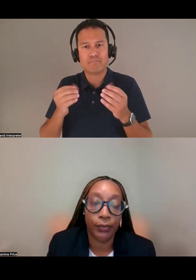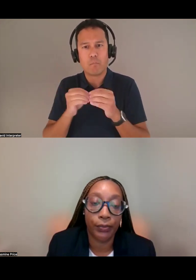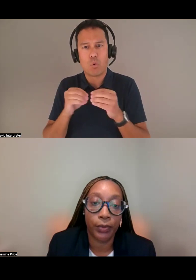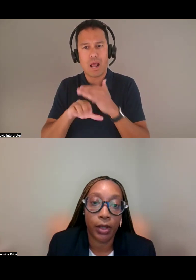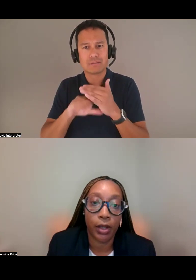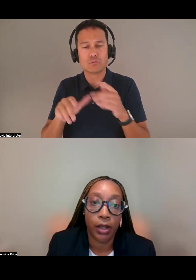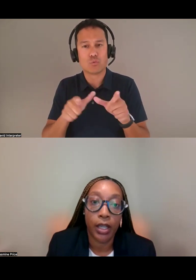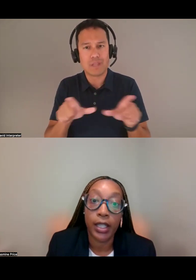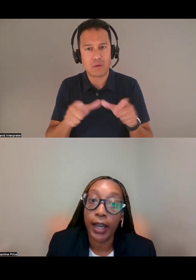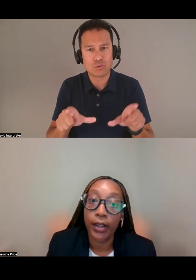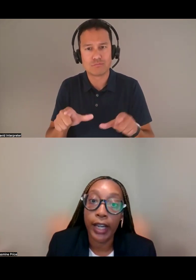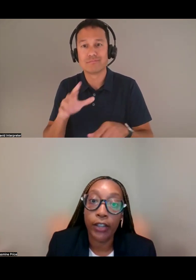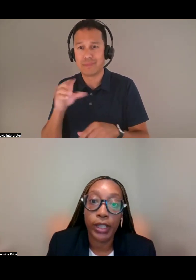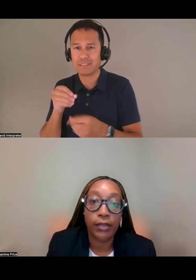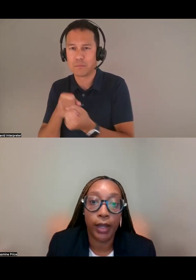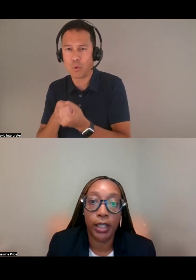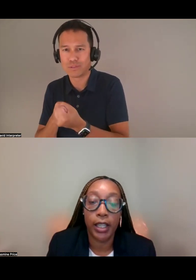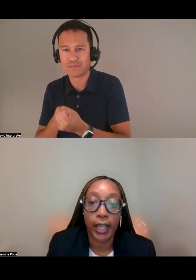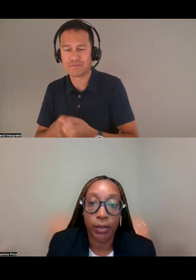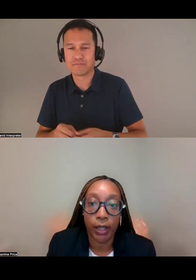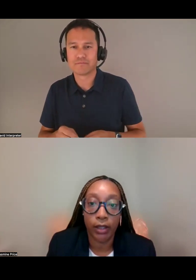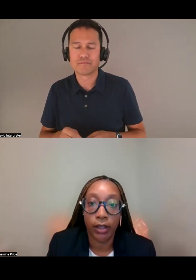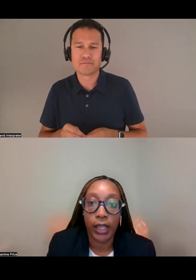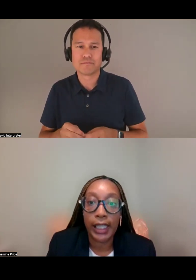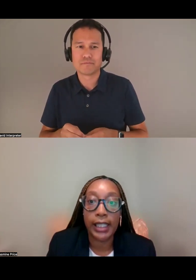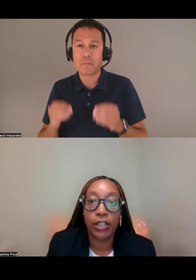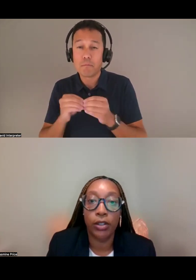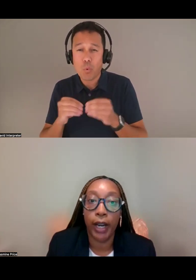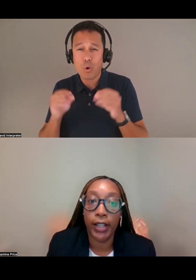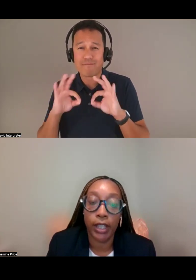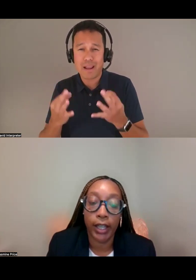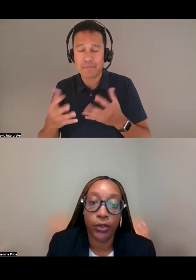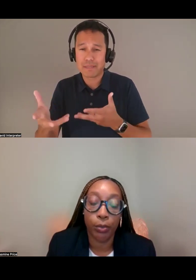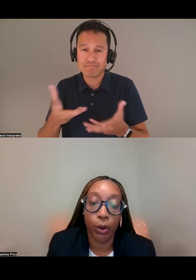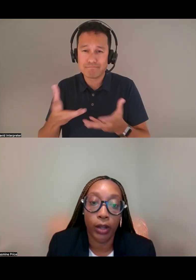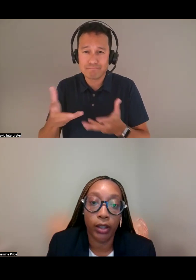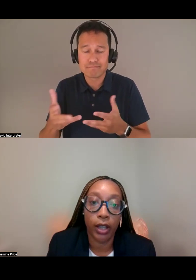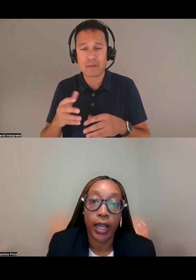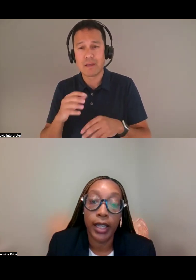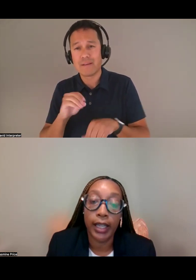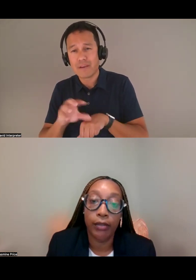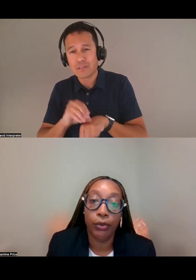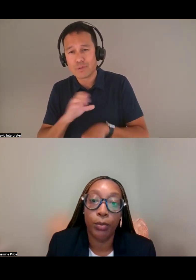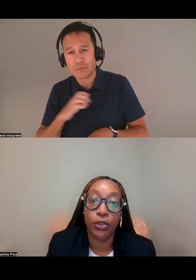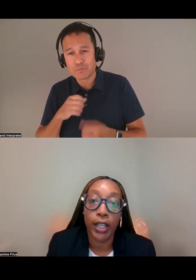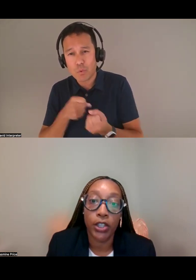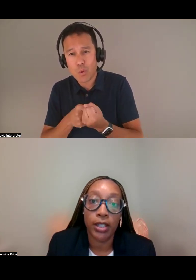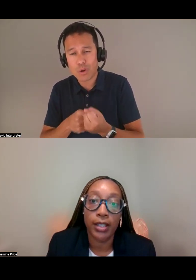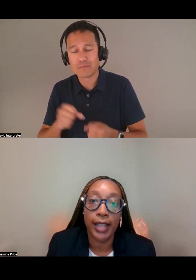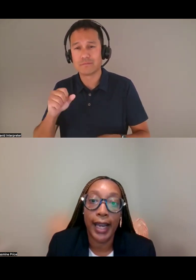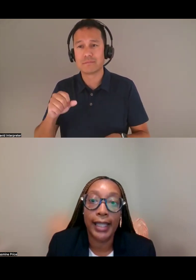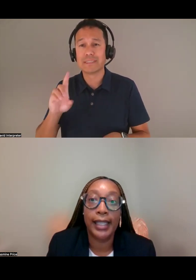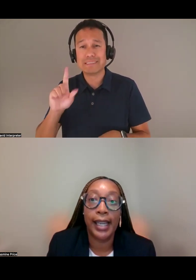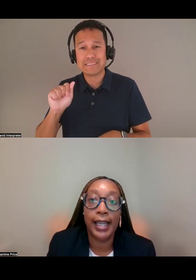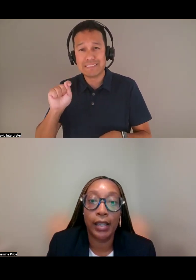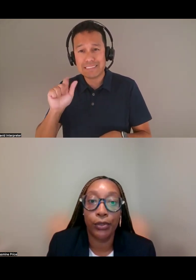supports. Together, increased family engagement, continued advisory council support, data-informed